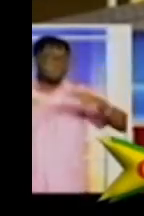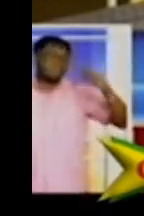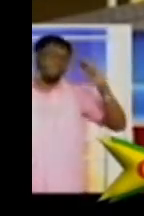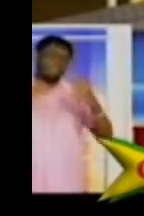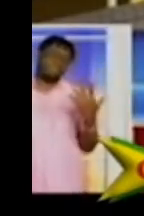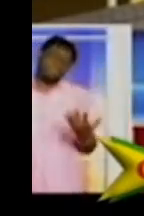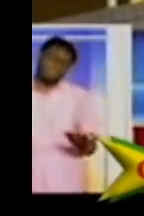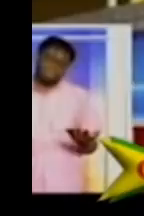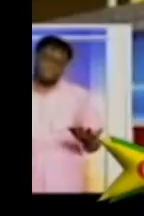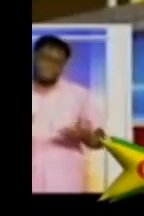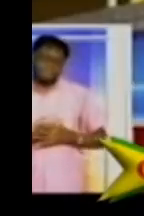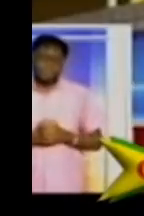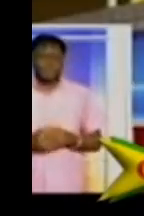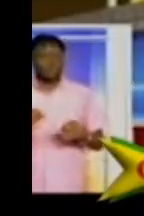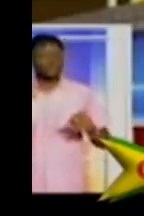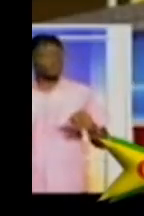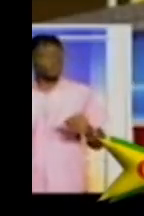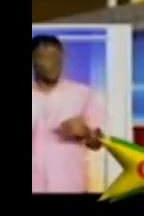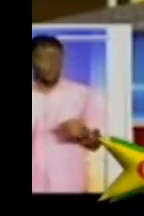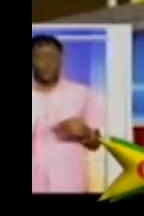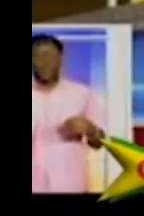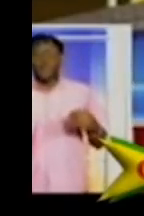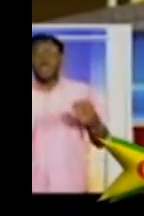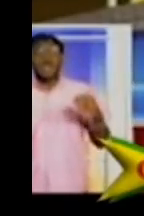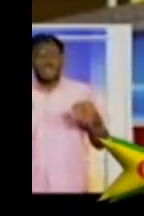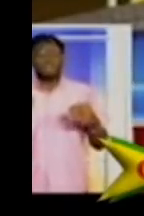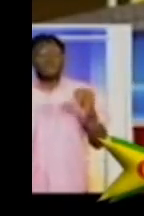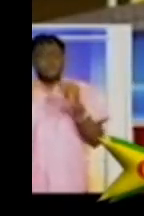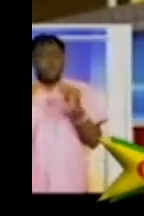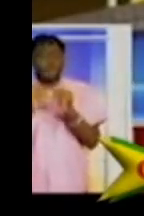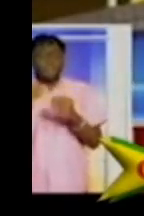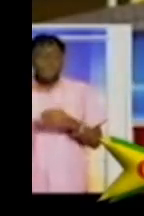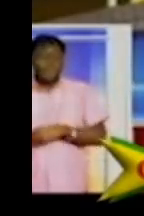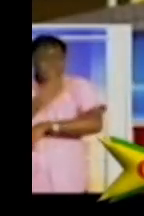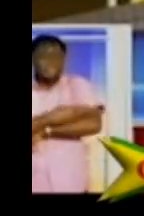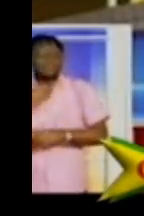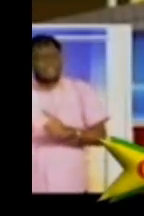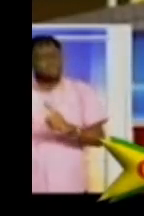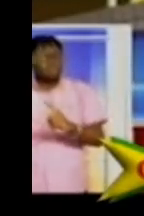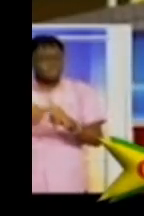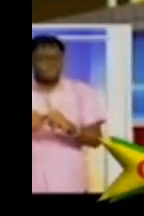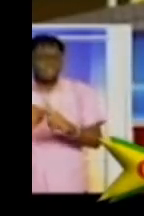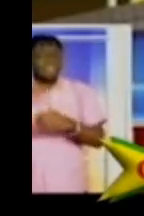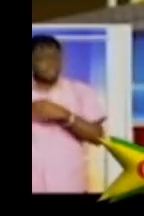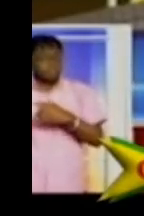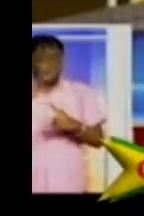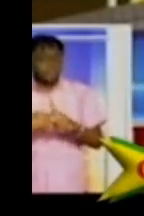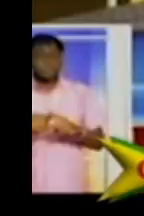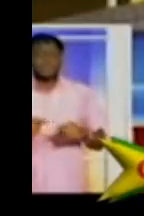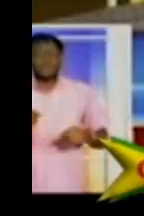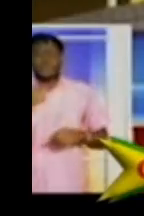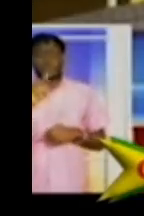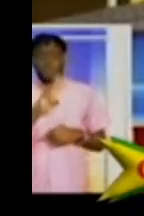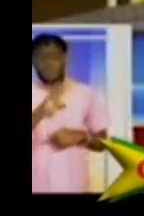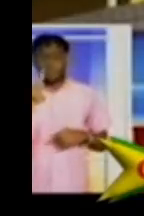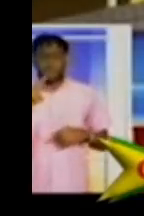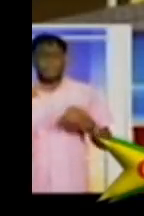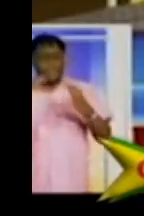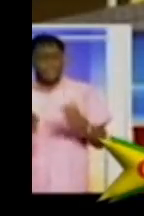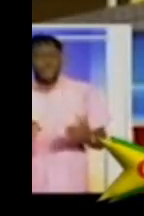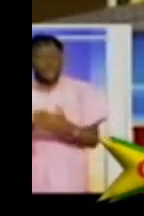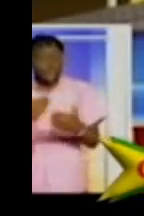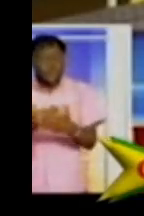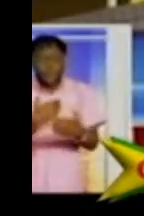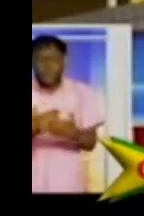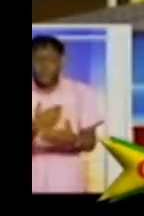will play England in three test matches starting next month in Southampton. Well, Windies player Nkrumah Bonner is looking forward to making his test debut